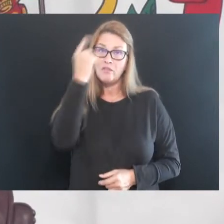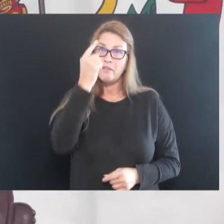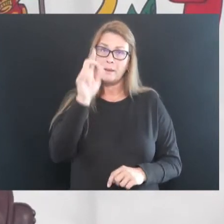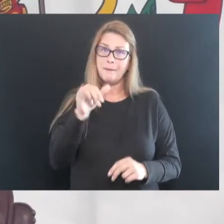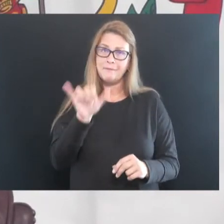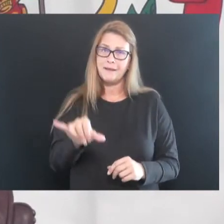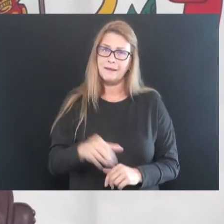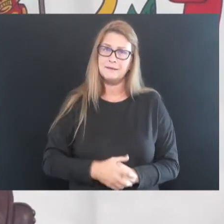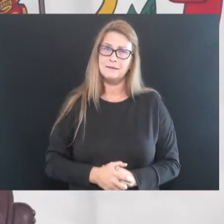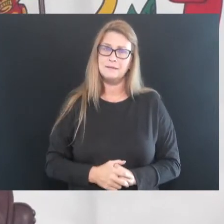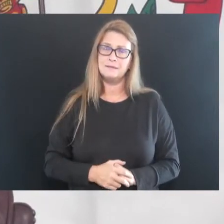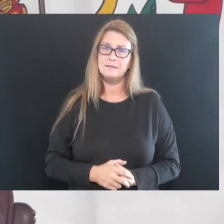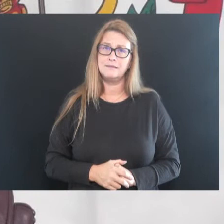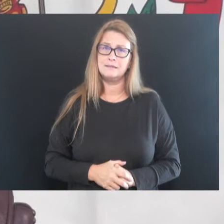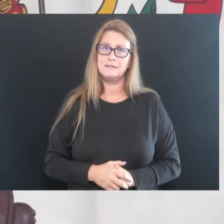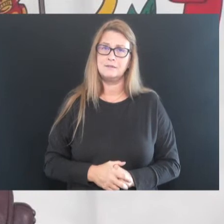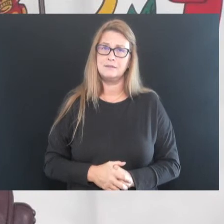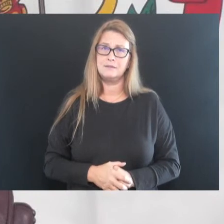truly.